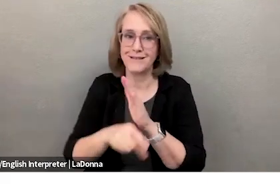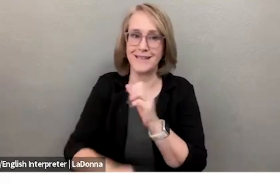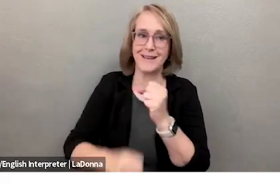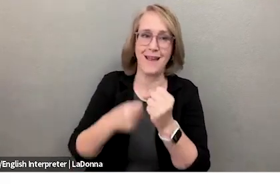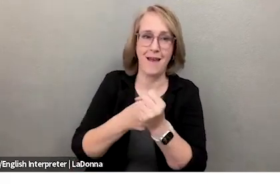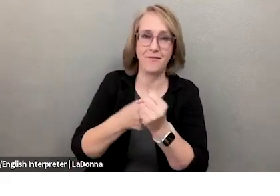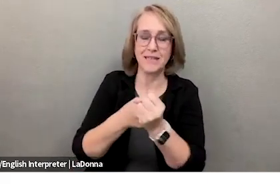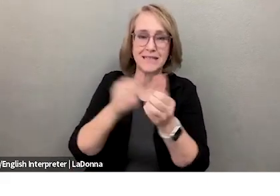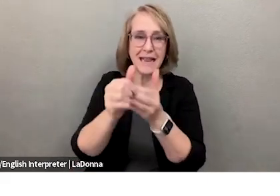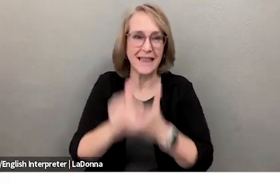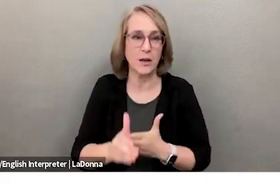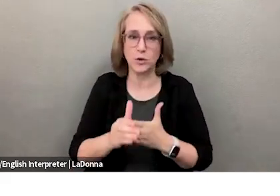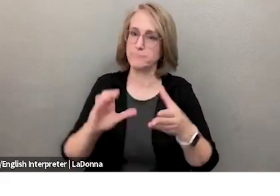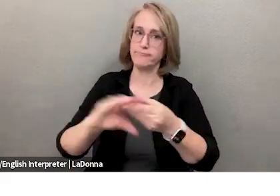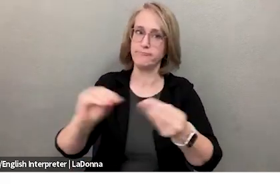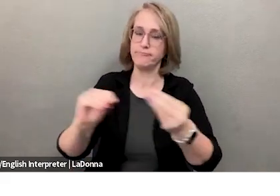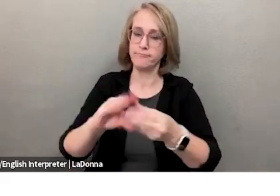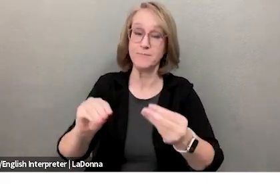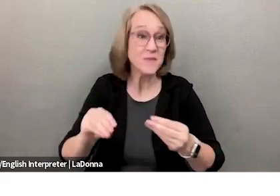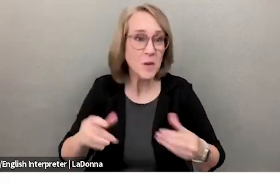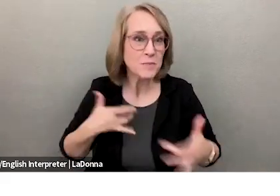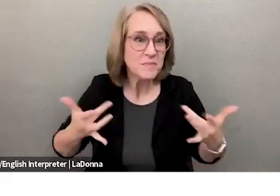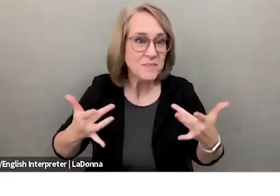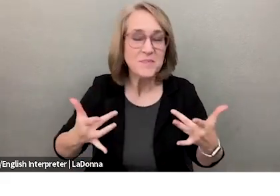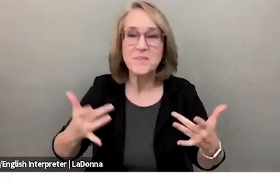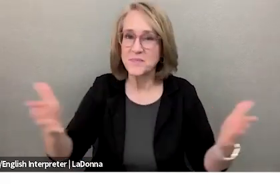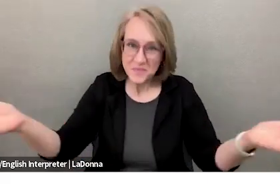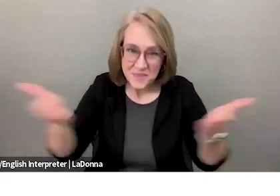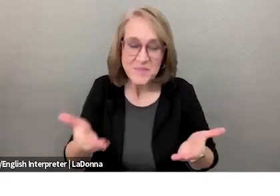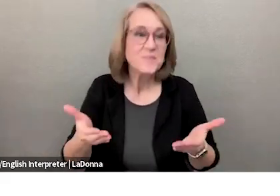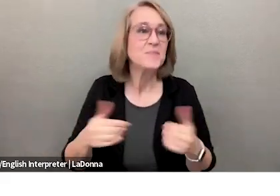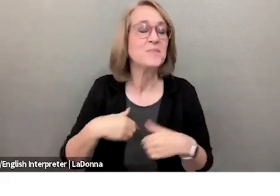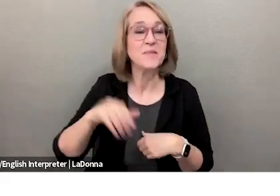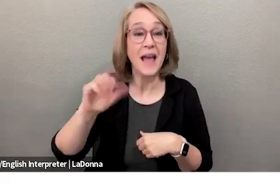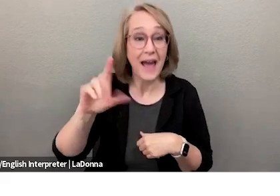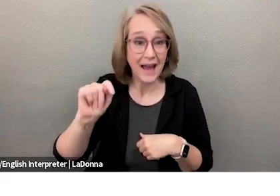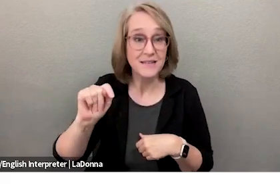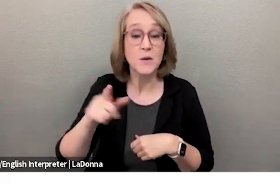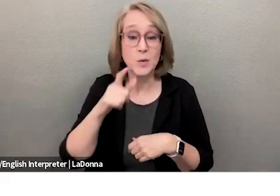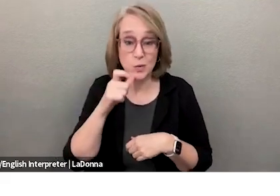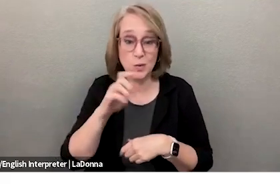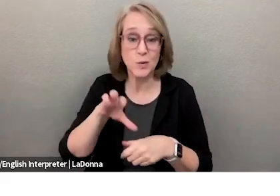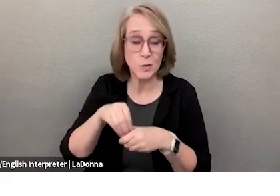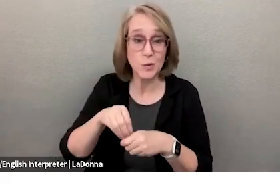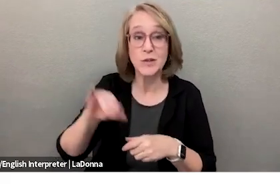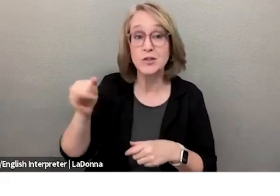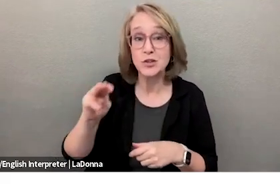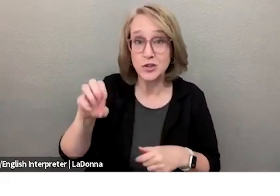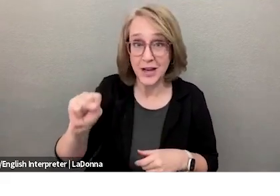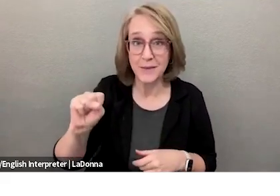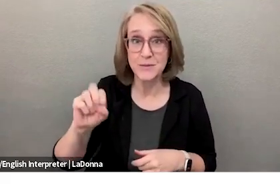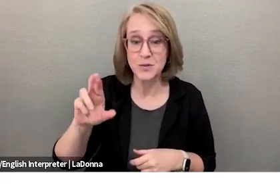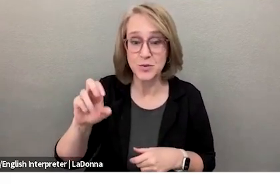overall. Today, we are pleased to welcome the Act on RAISE campaign, which is chaired by Jason Resendez, President and